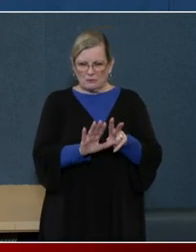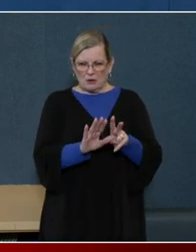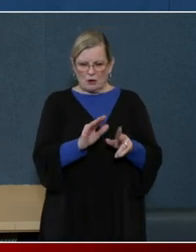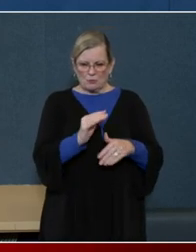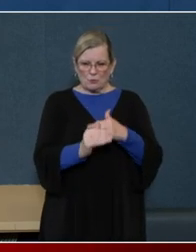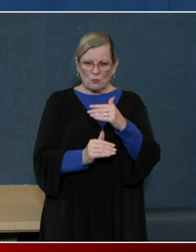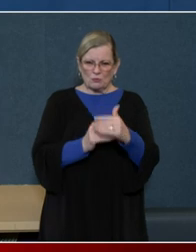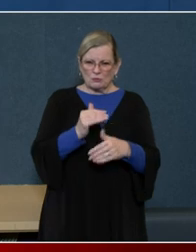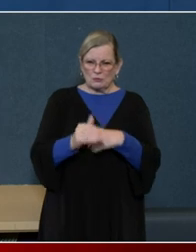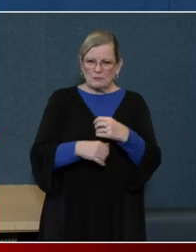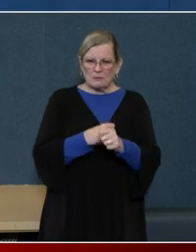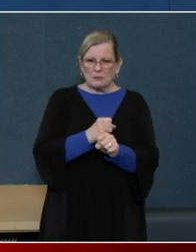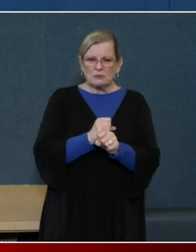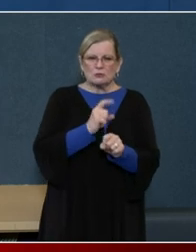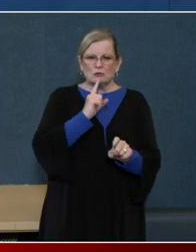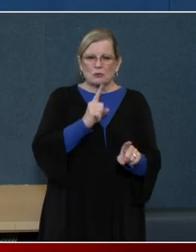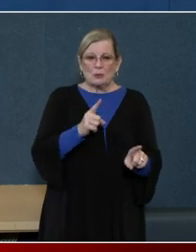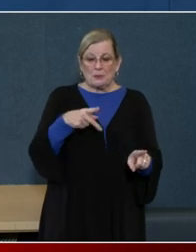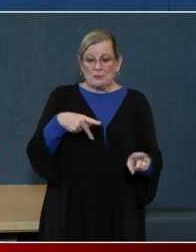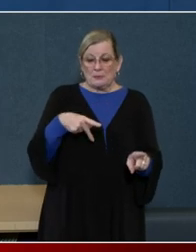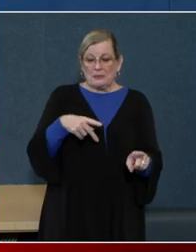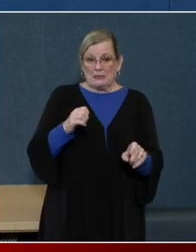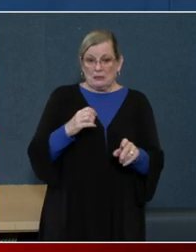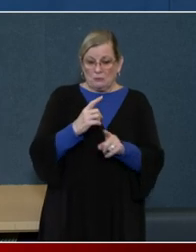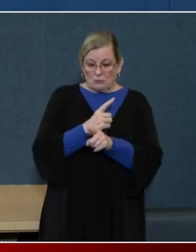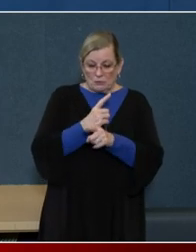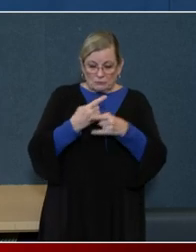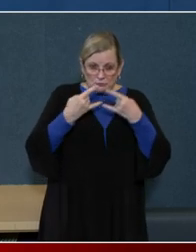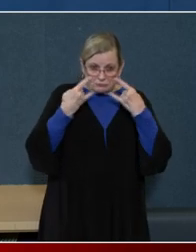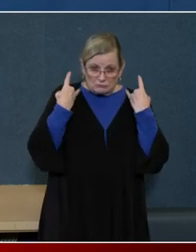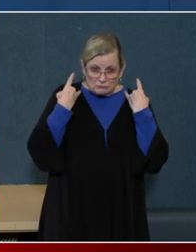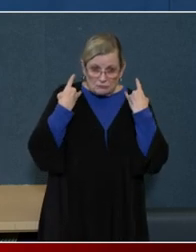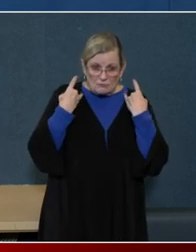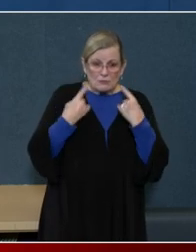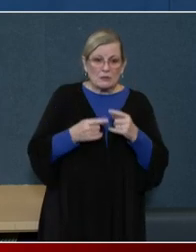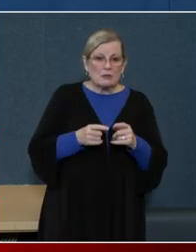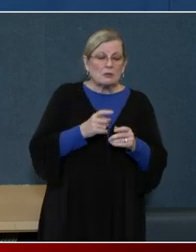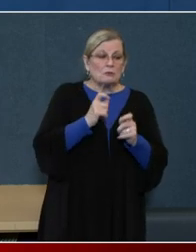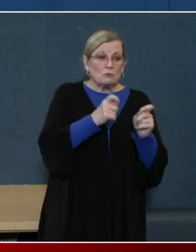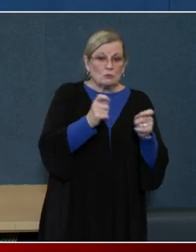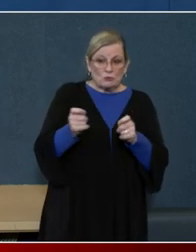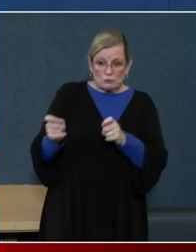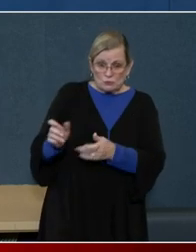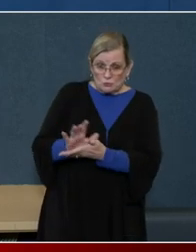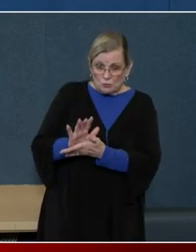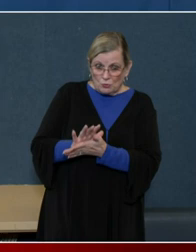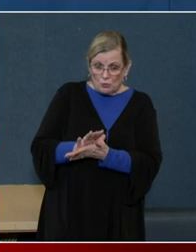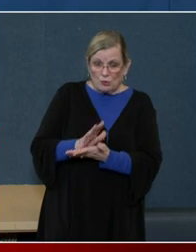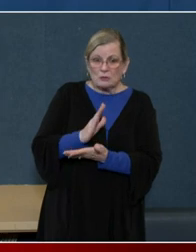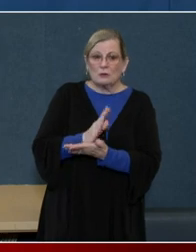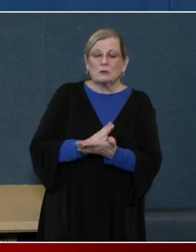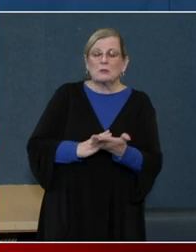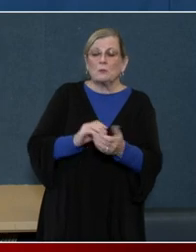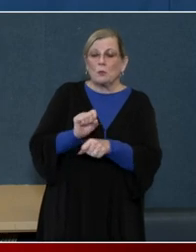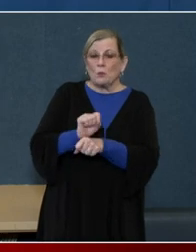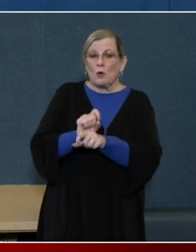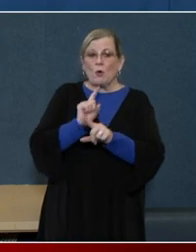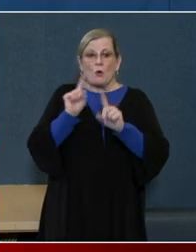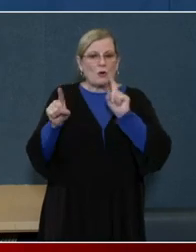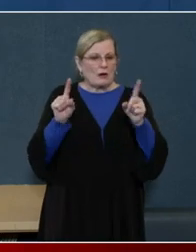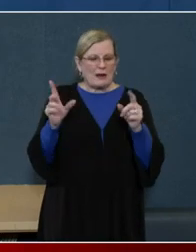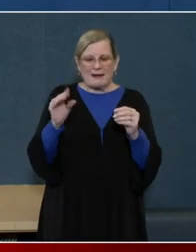and resources are appropriately distributed to school, along with all of our work orders and HVAC enhancements.